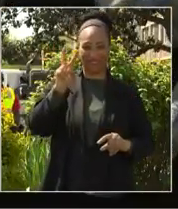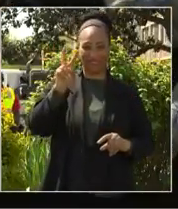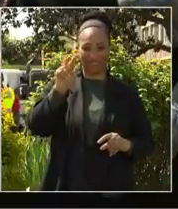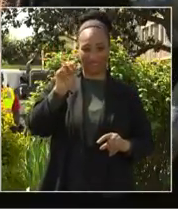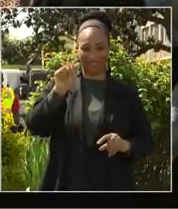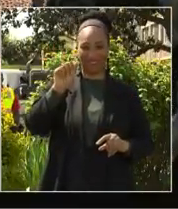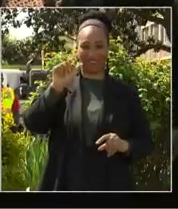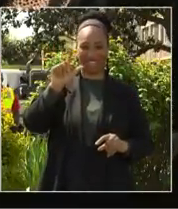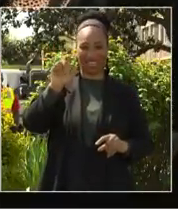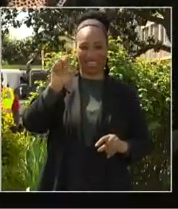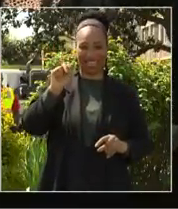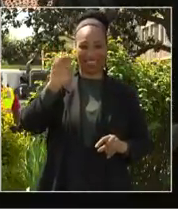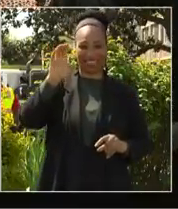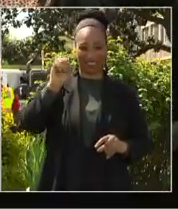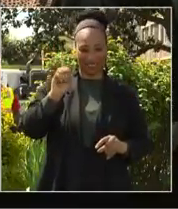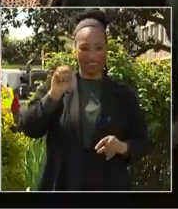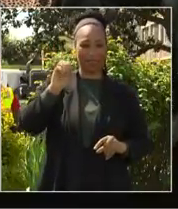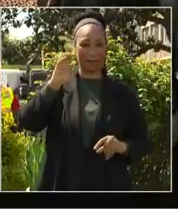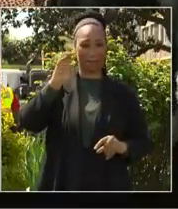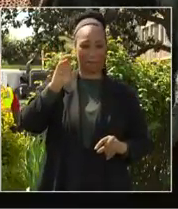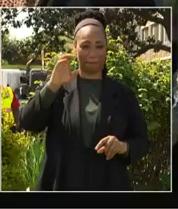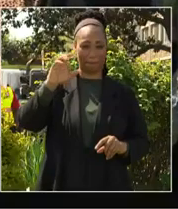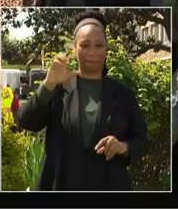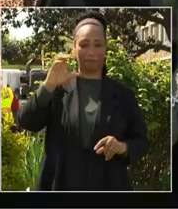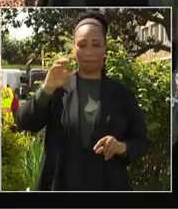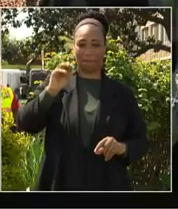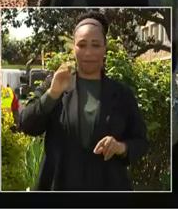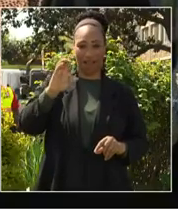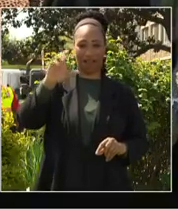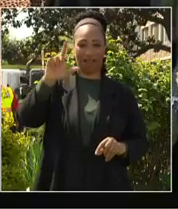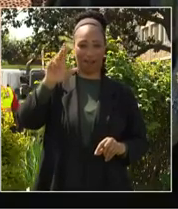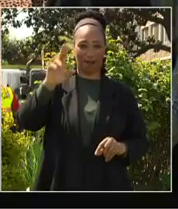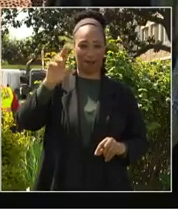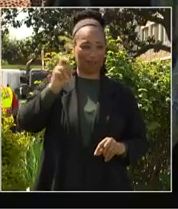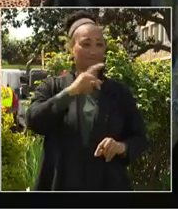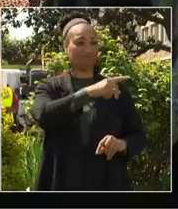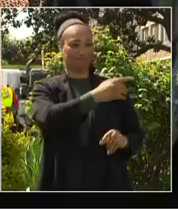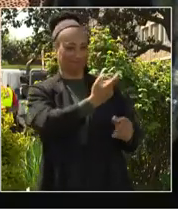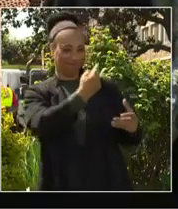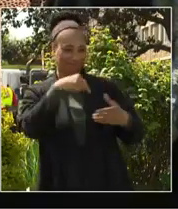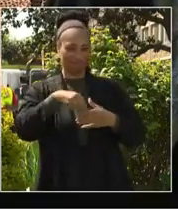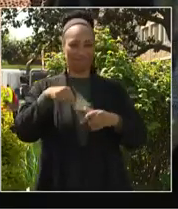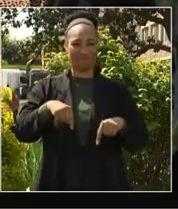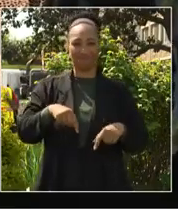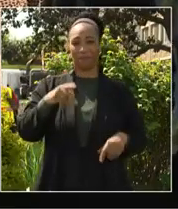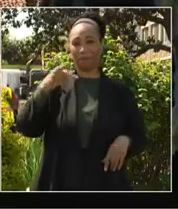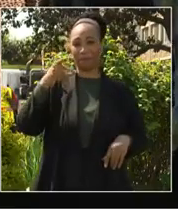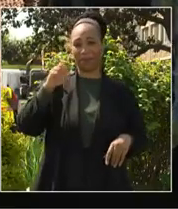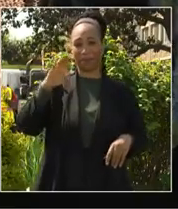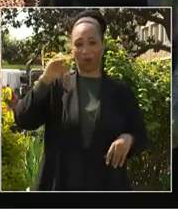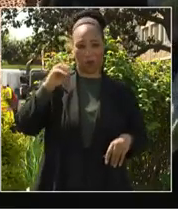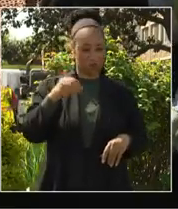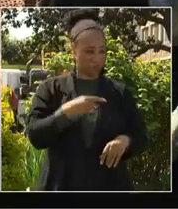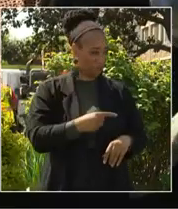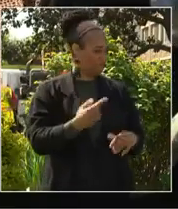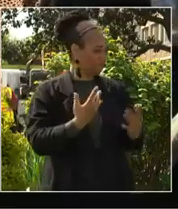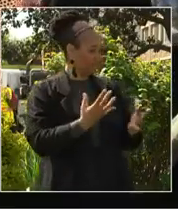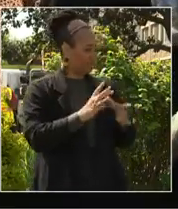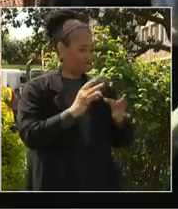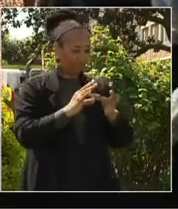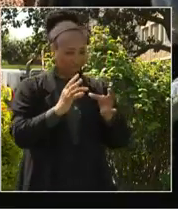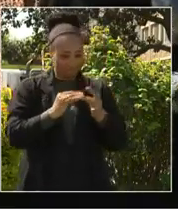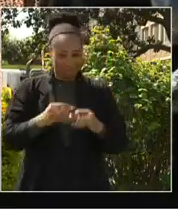Good morning, everyone. Good morning. I'm Valencia McClure with Pepco, and it is indeed my pleasure to be here this morning alongside